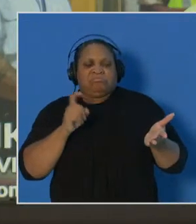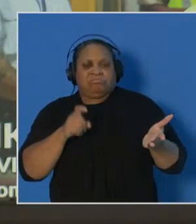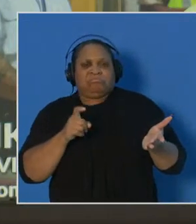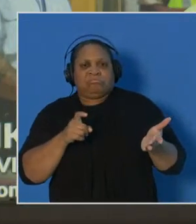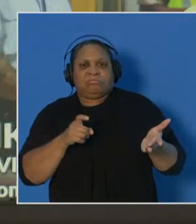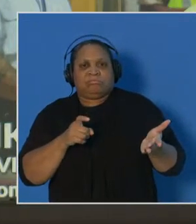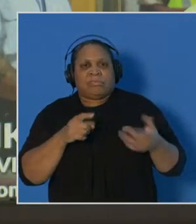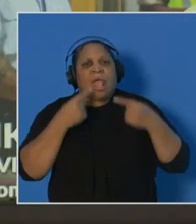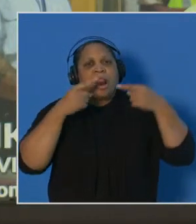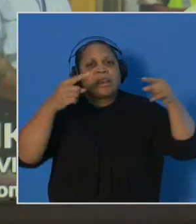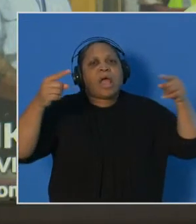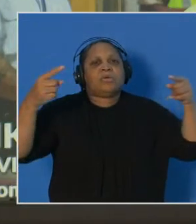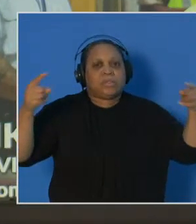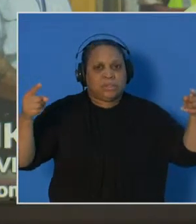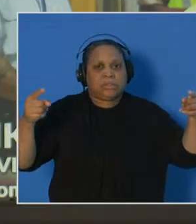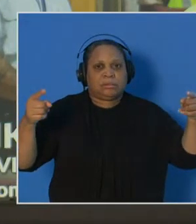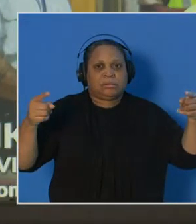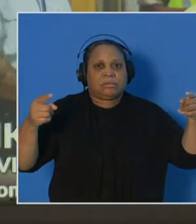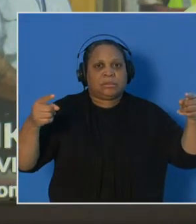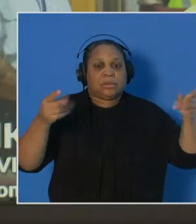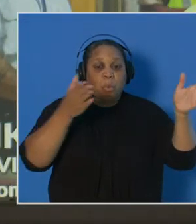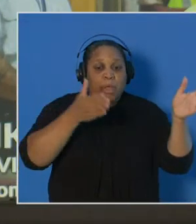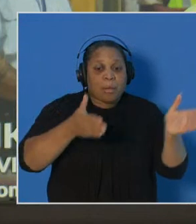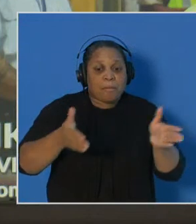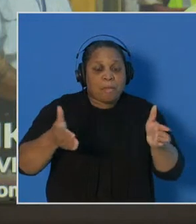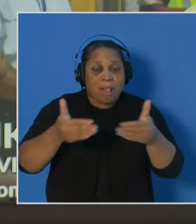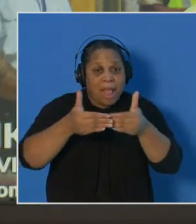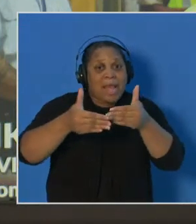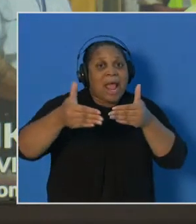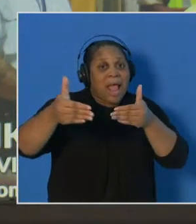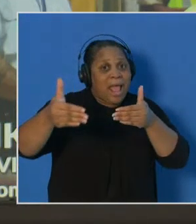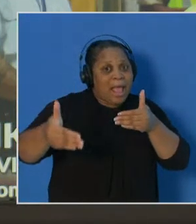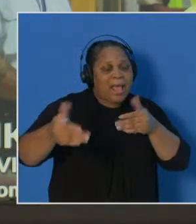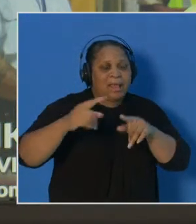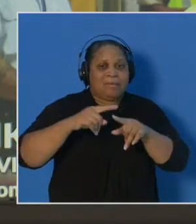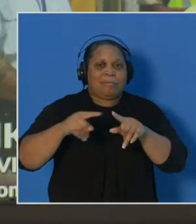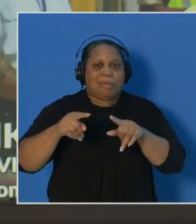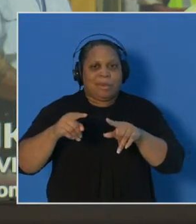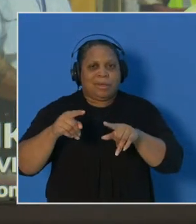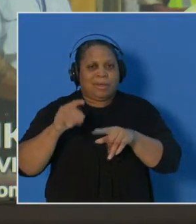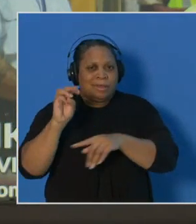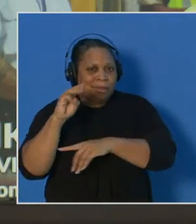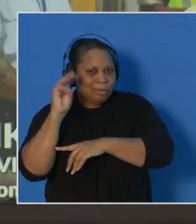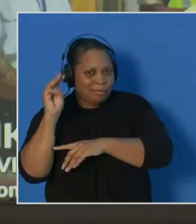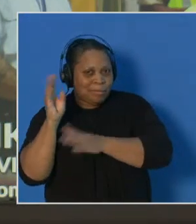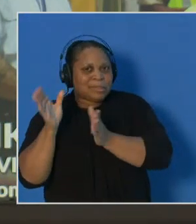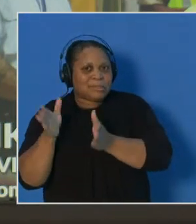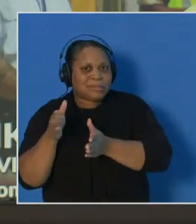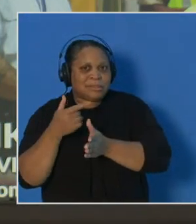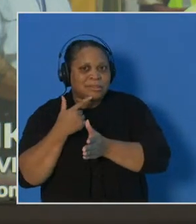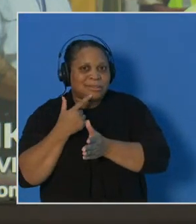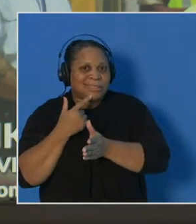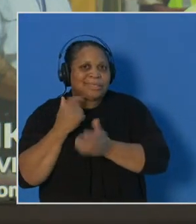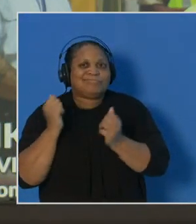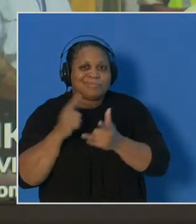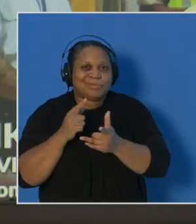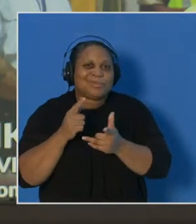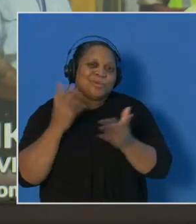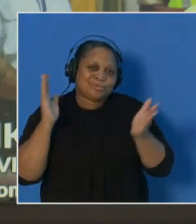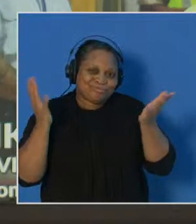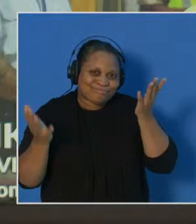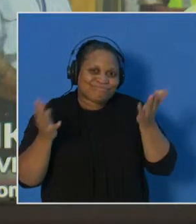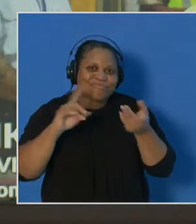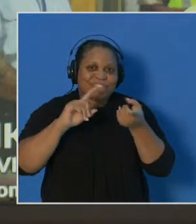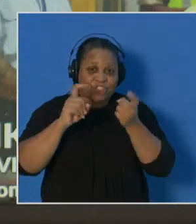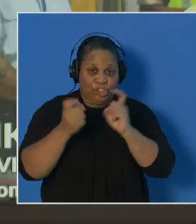that announcement, and so we can plan ahead. However, as the Minister will state, that things are always subject to change as we see here.